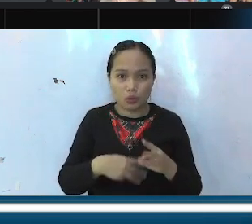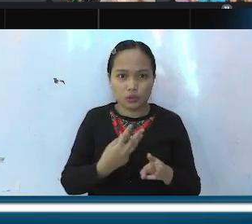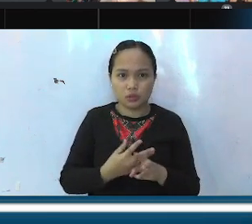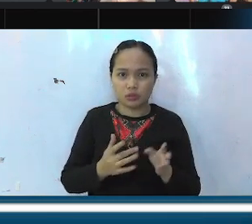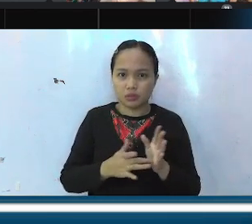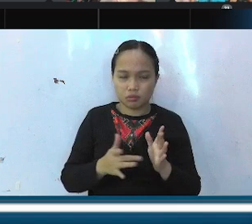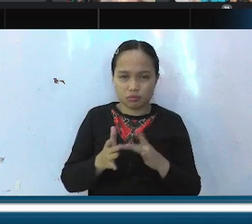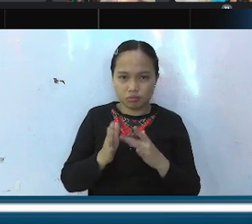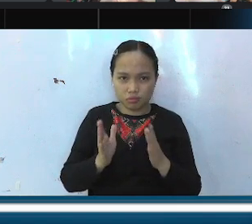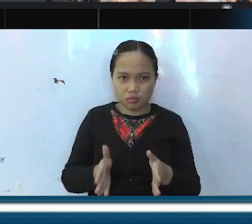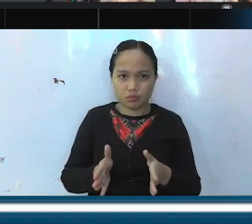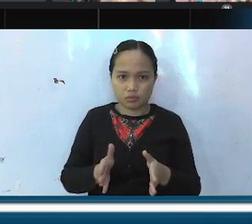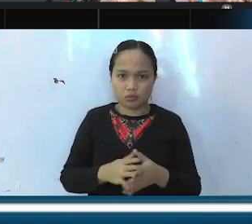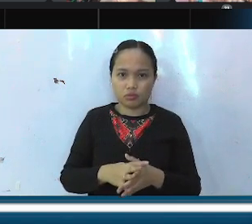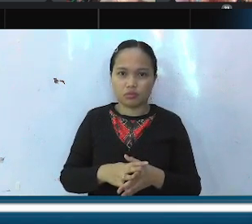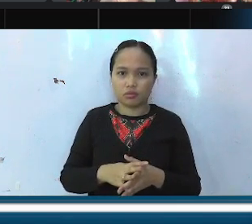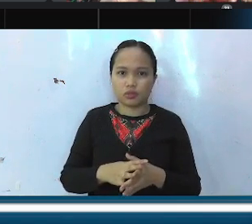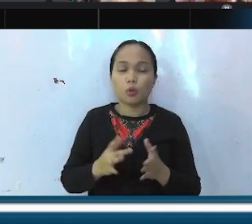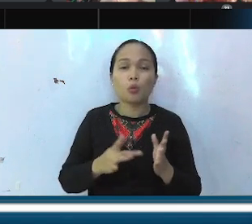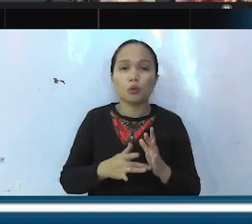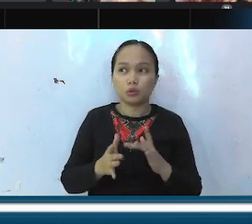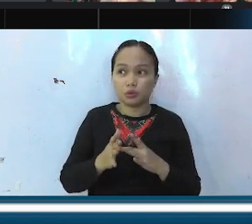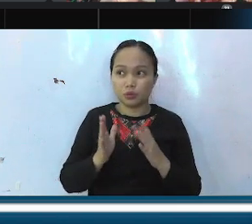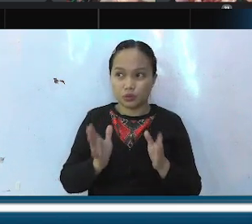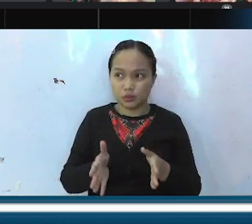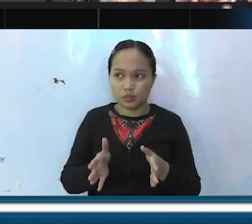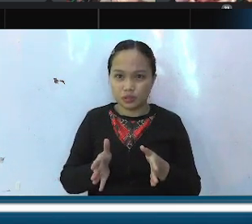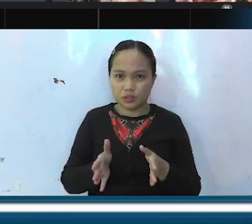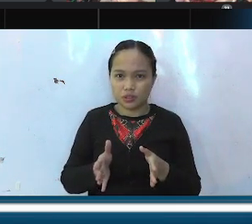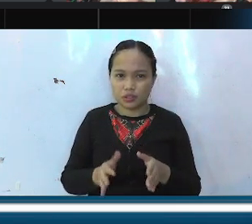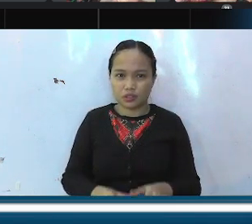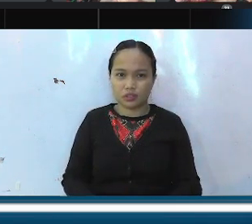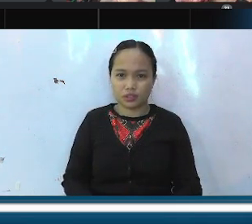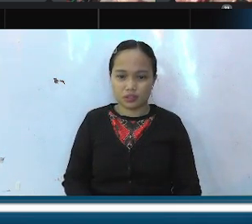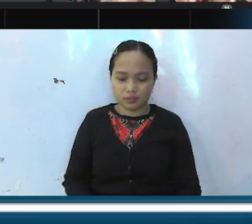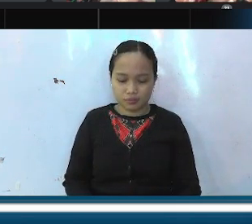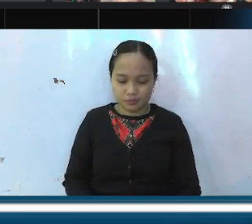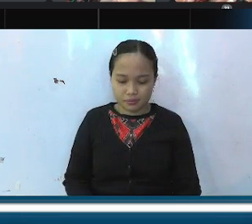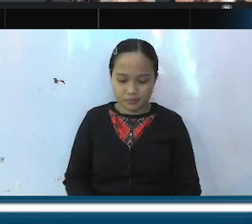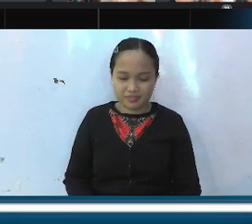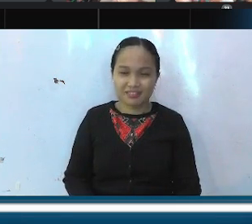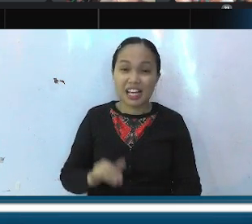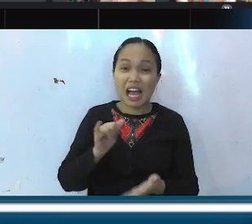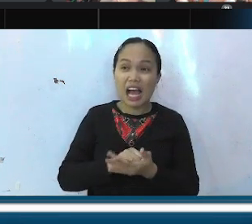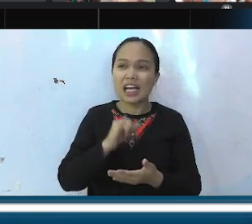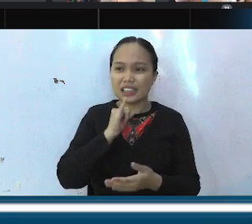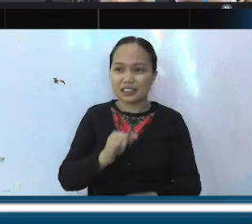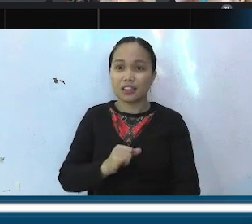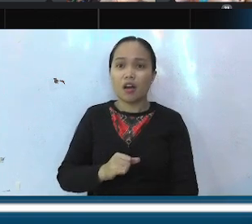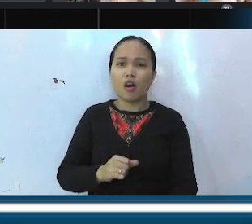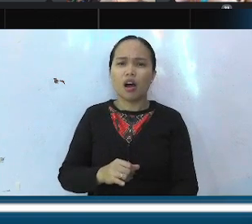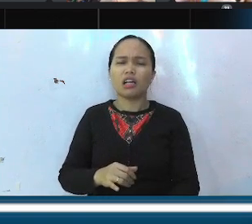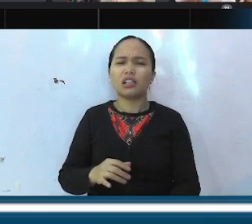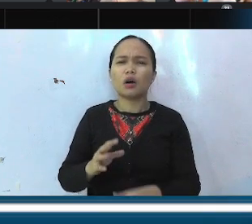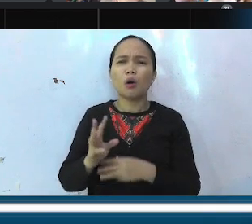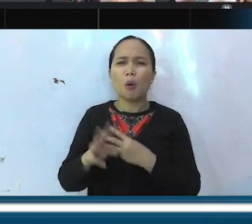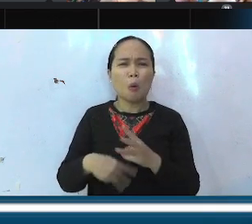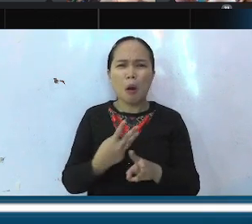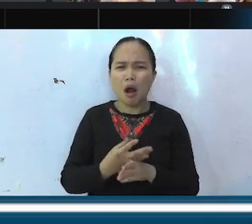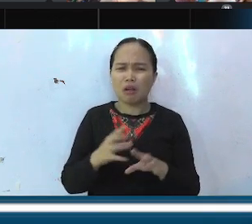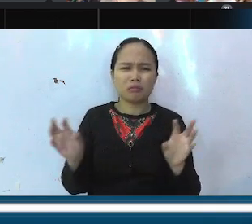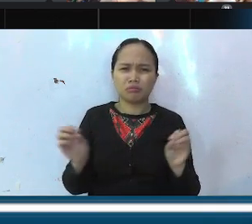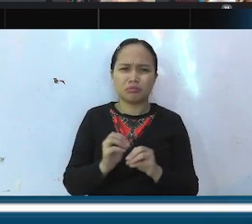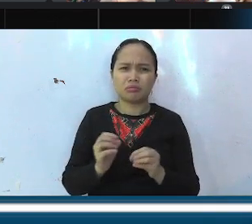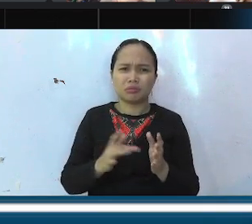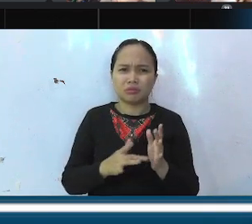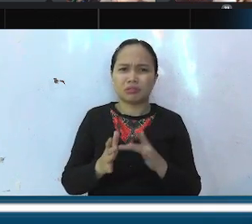Oh, that's the world's Christianity. That's an oxymoron. Yeah, yeah. The world doesn't have Christianity. Yeah,